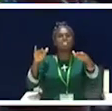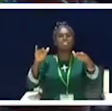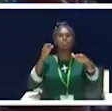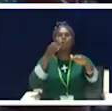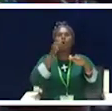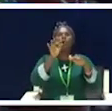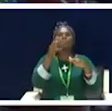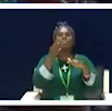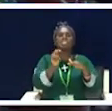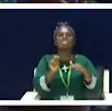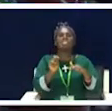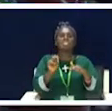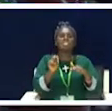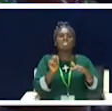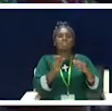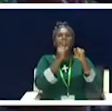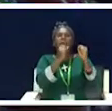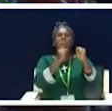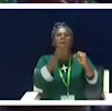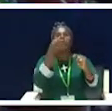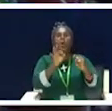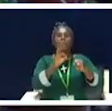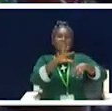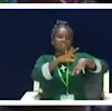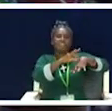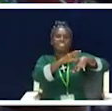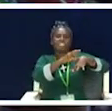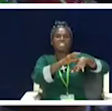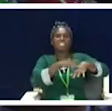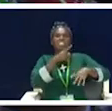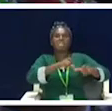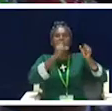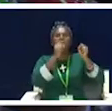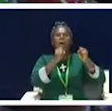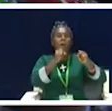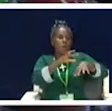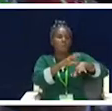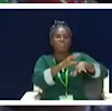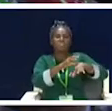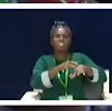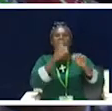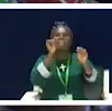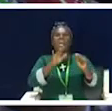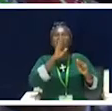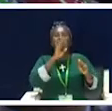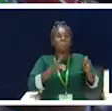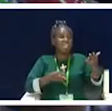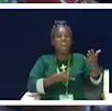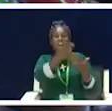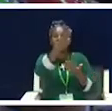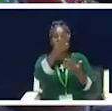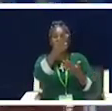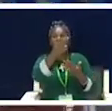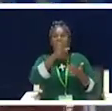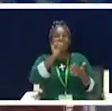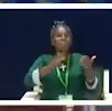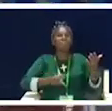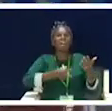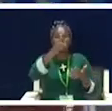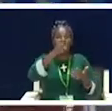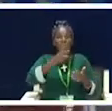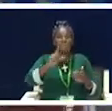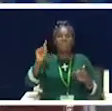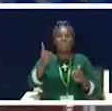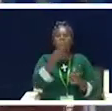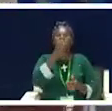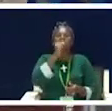arm of flesh. Number one, the arm of flesh can be cut off. 1 Samuel